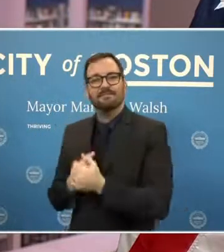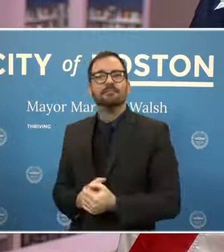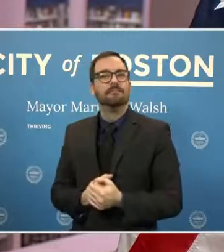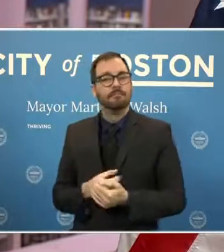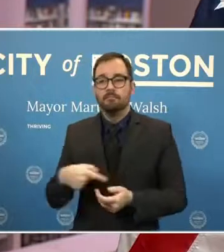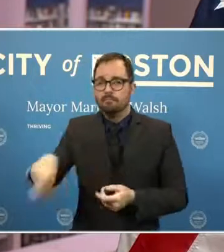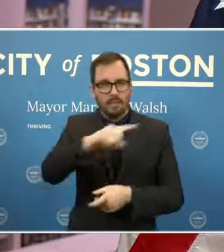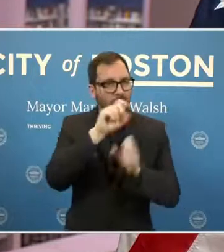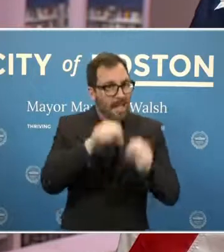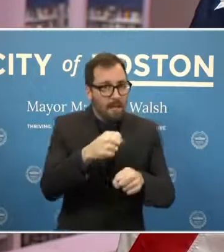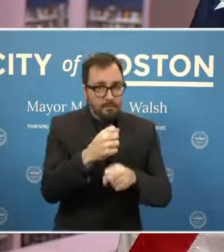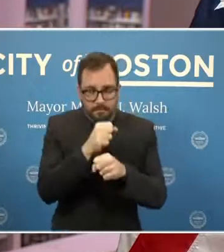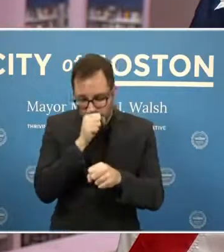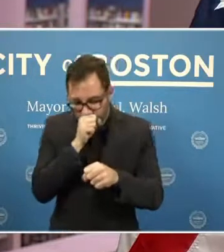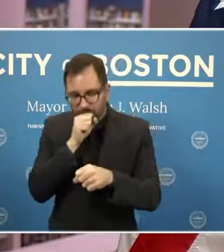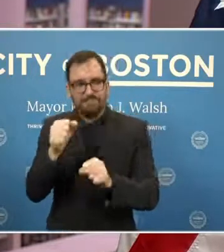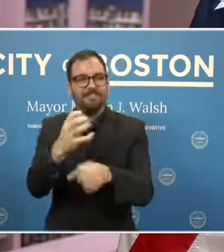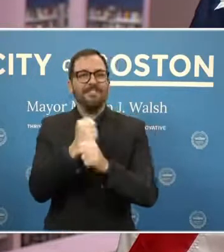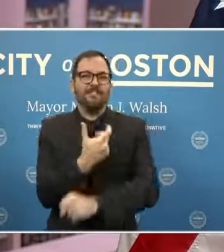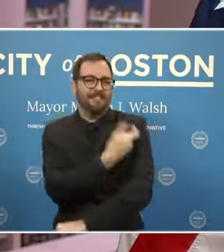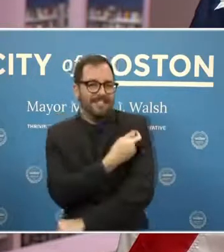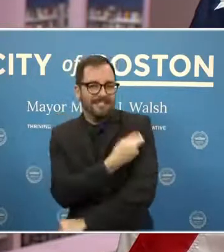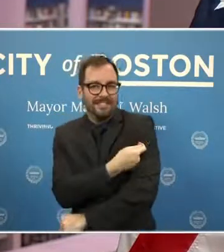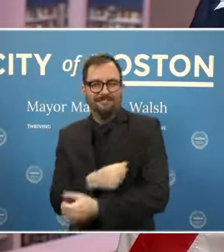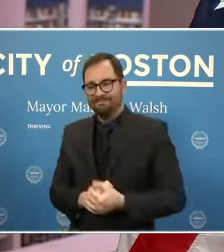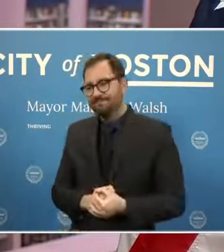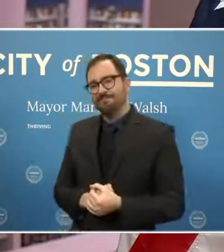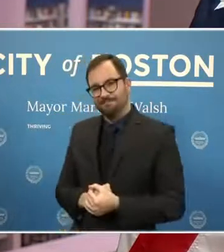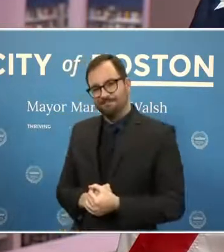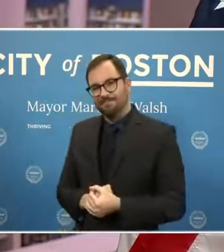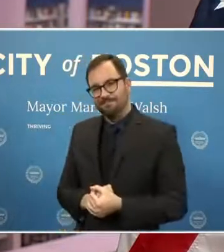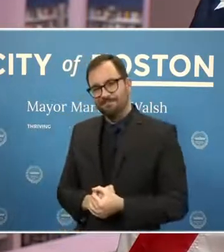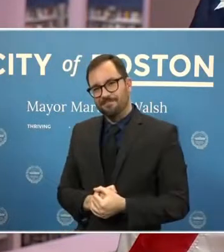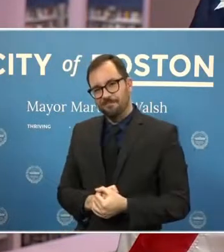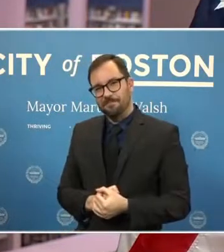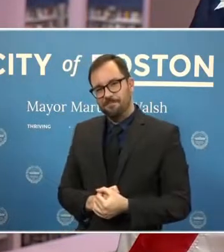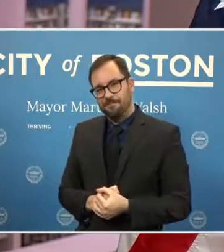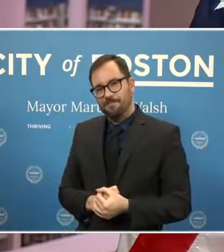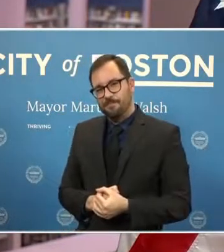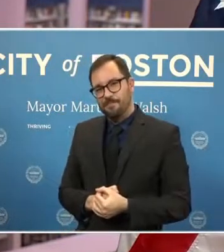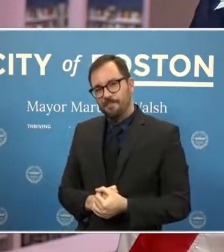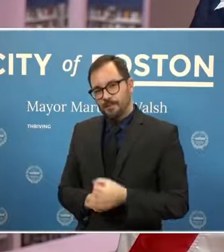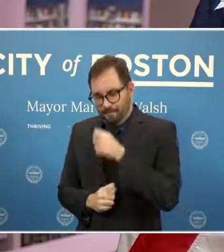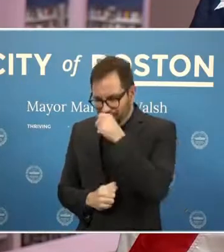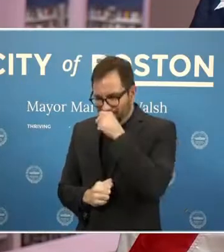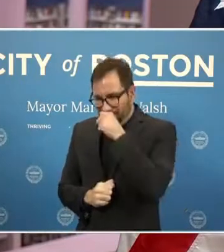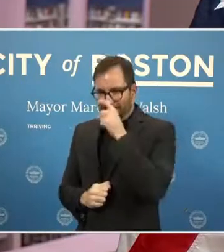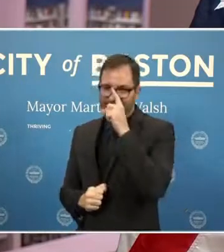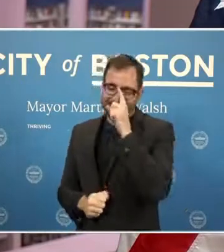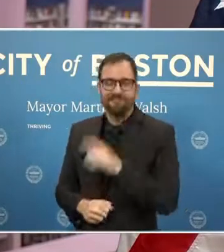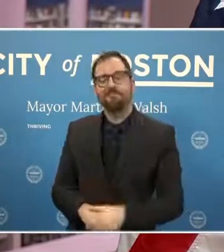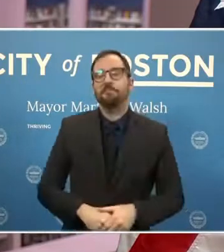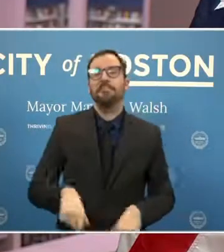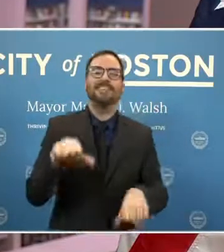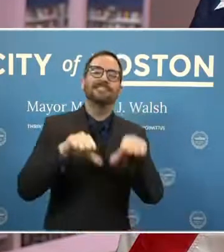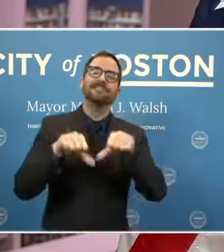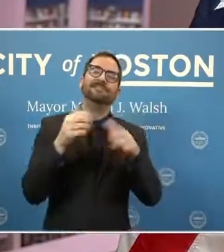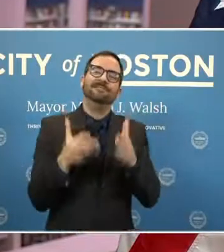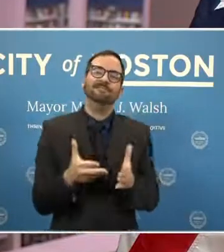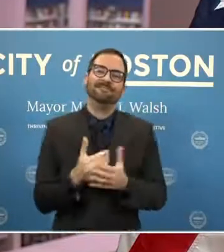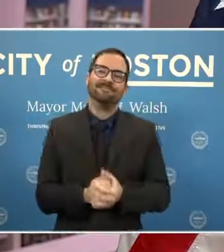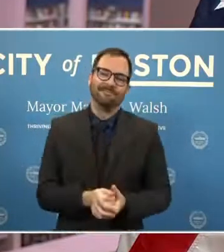clear, these vaccines are safe, and we are empowering residents to share information in your communities and in your